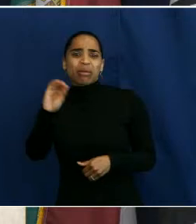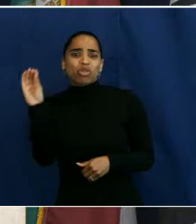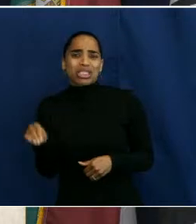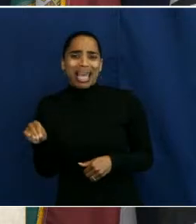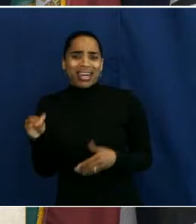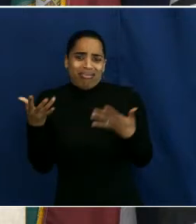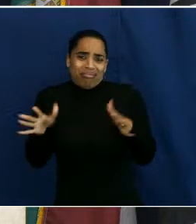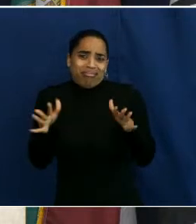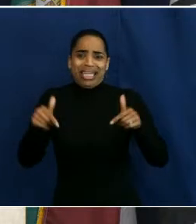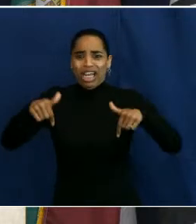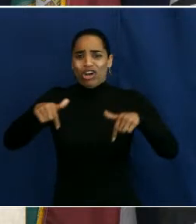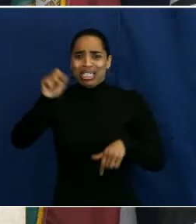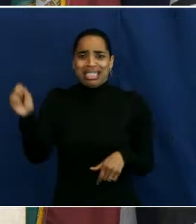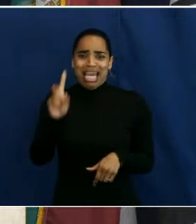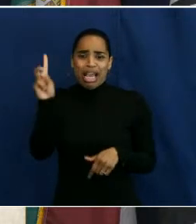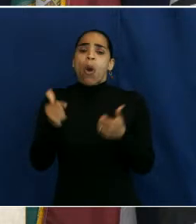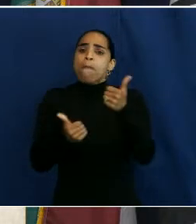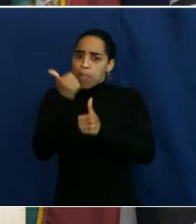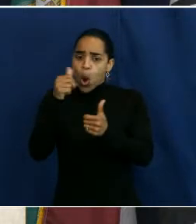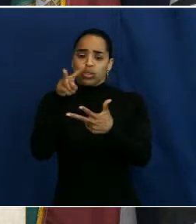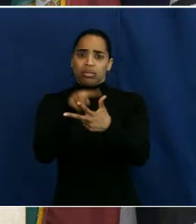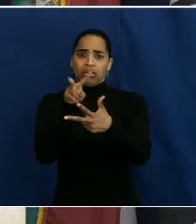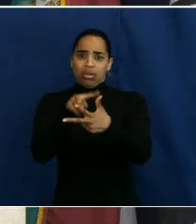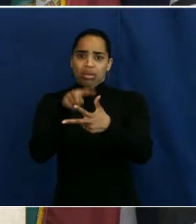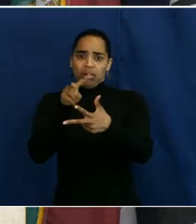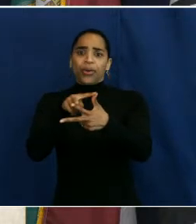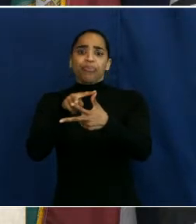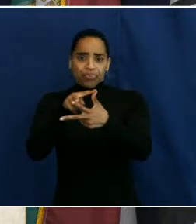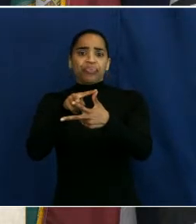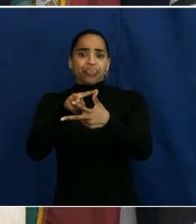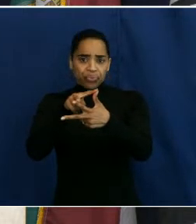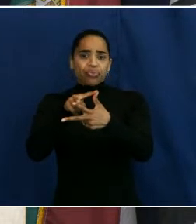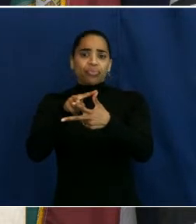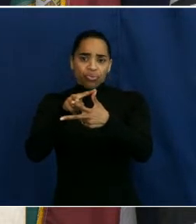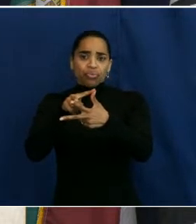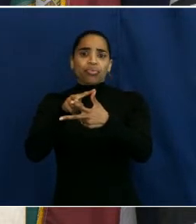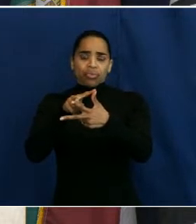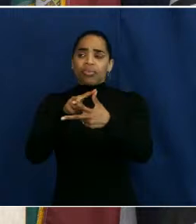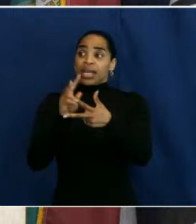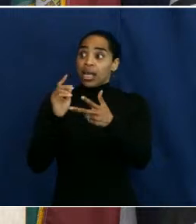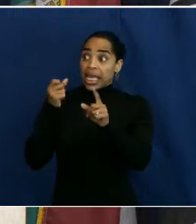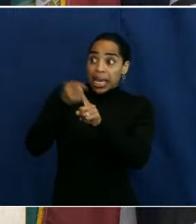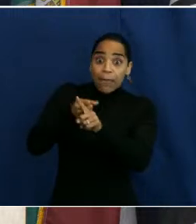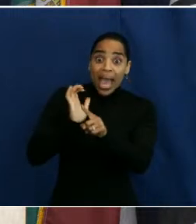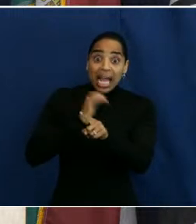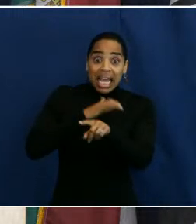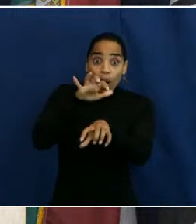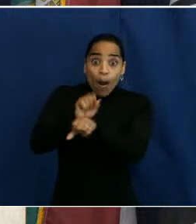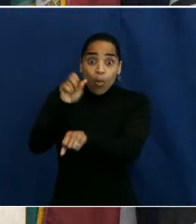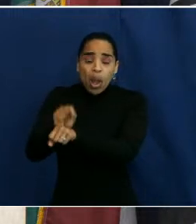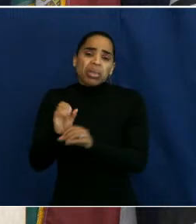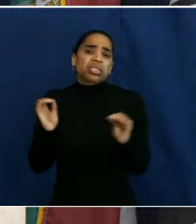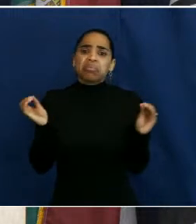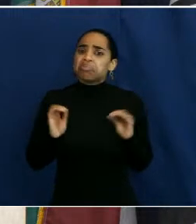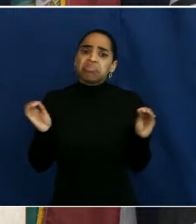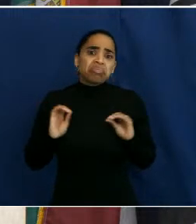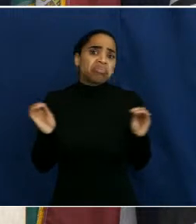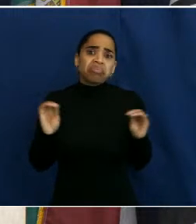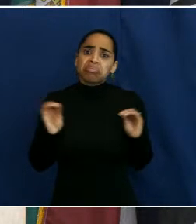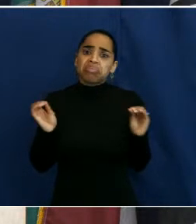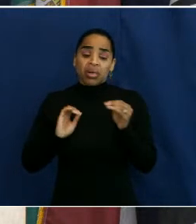vaccines administered in San Diego County. It did not disrupt any of the appointments at our county-administered network of